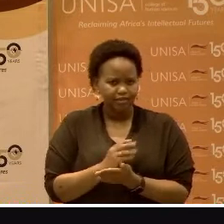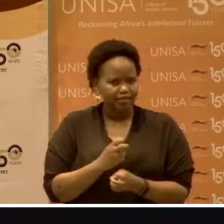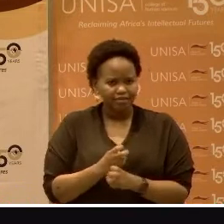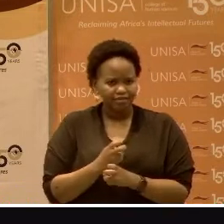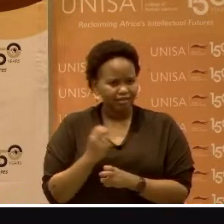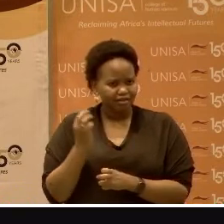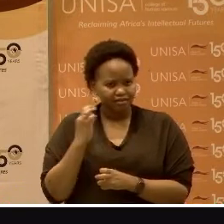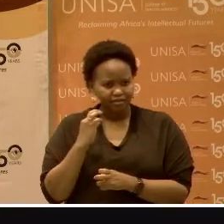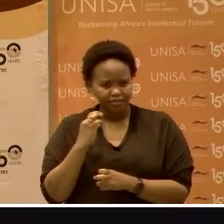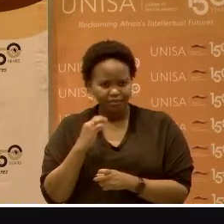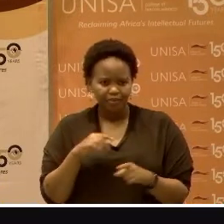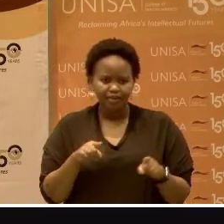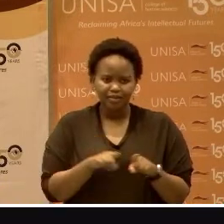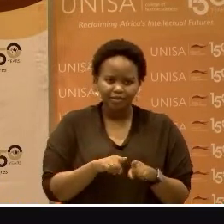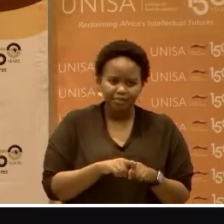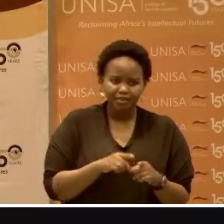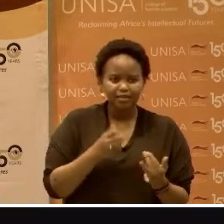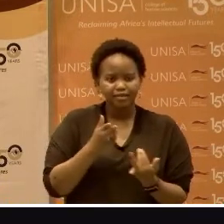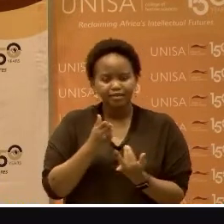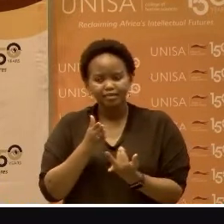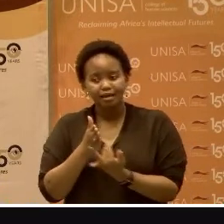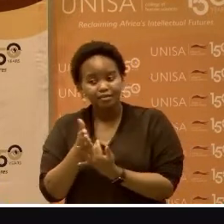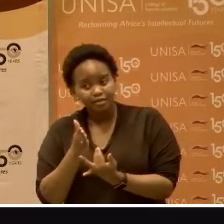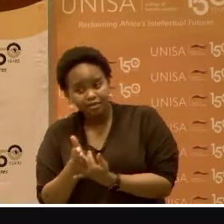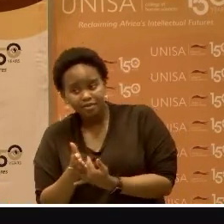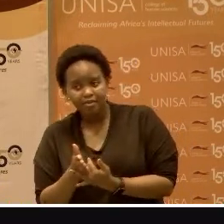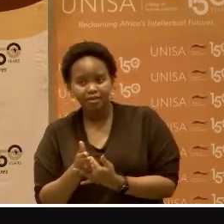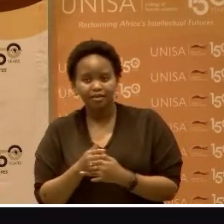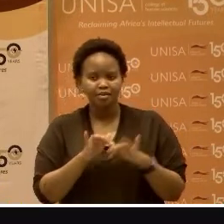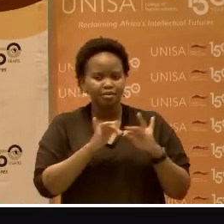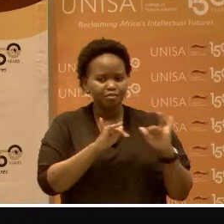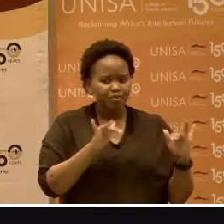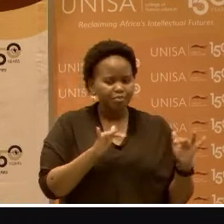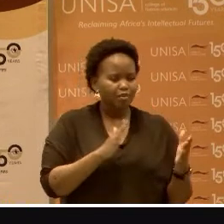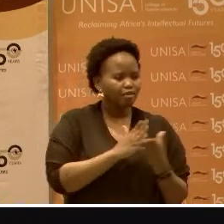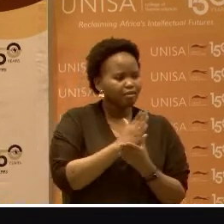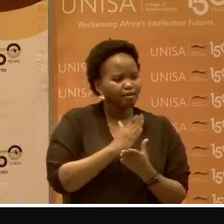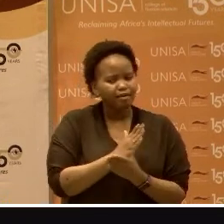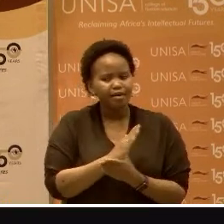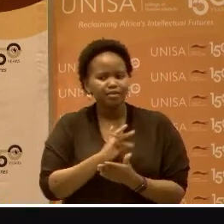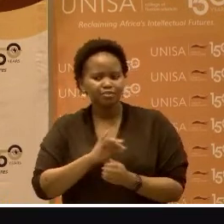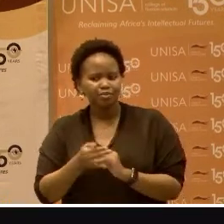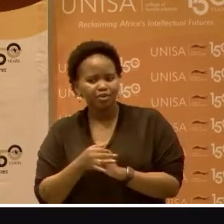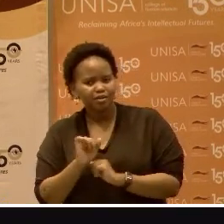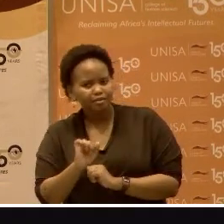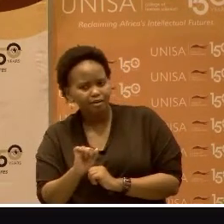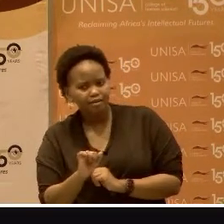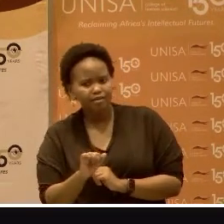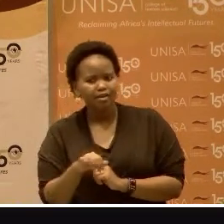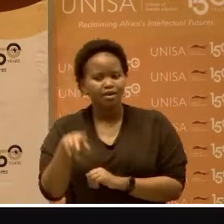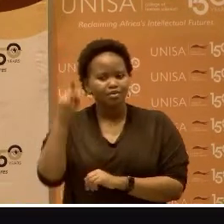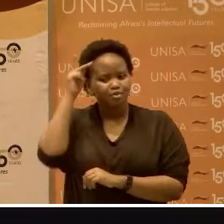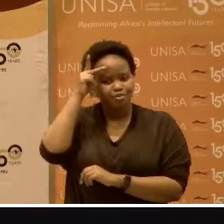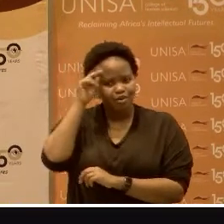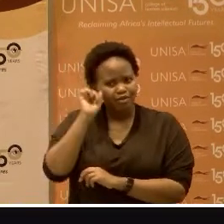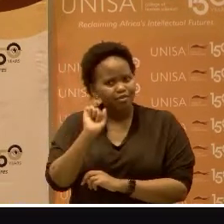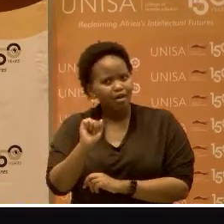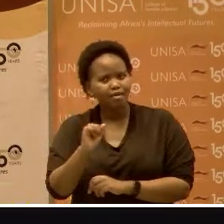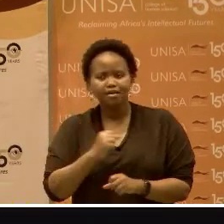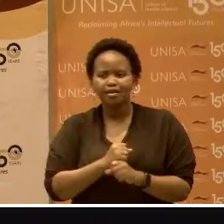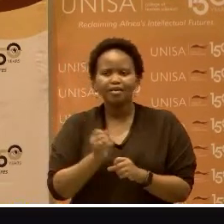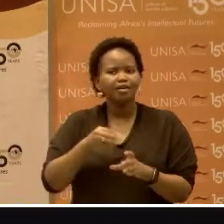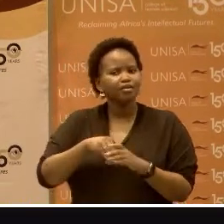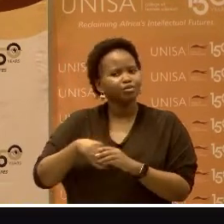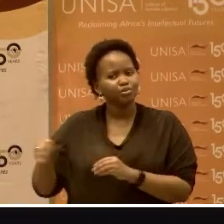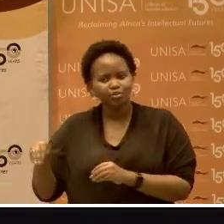ensure that indigenous people and their language and their knowledge are not exploited, and